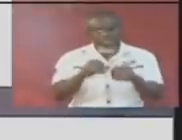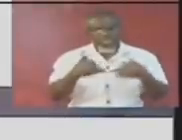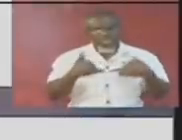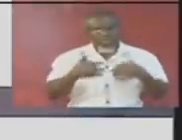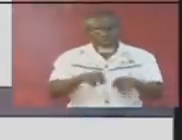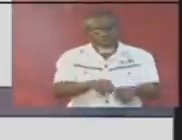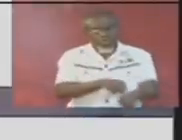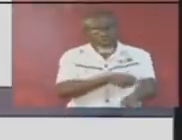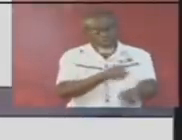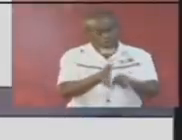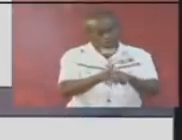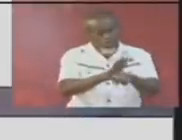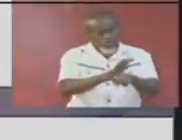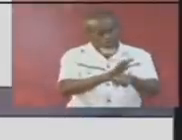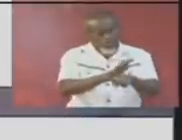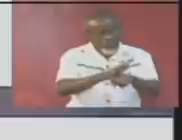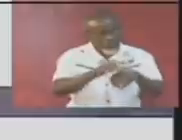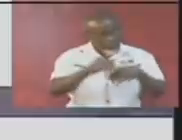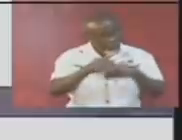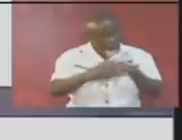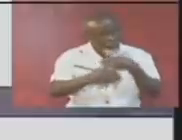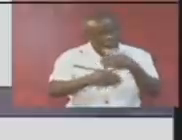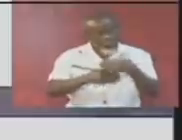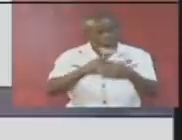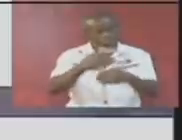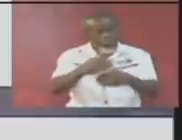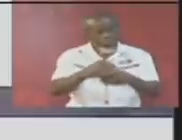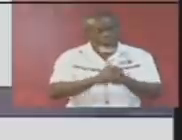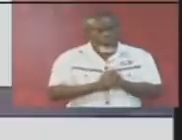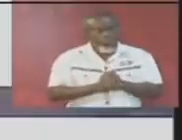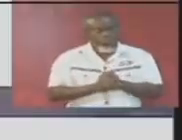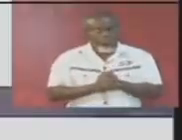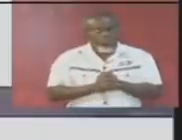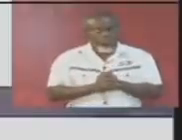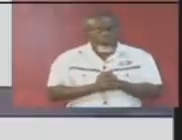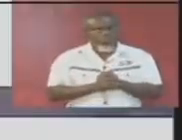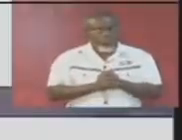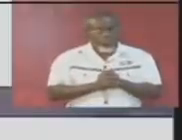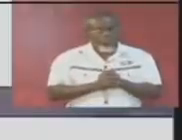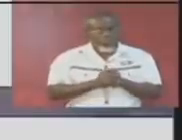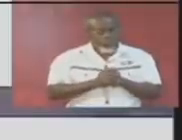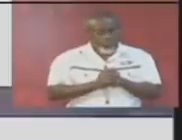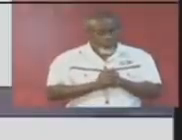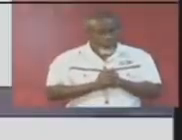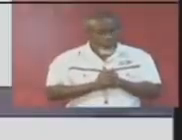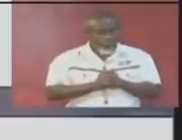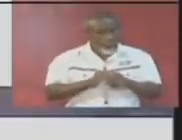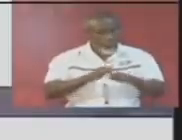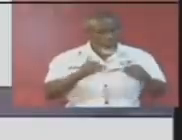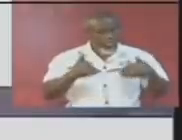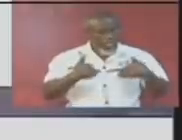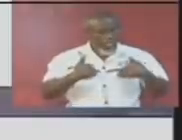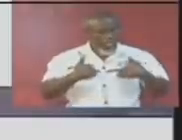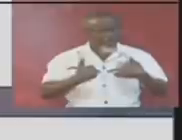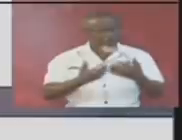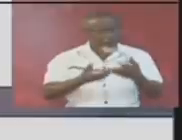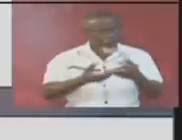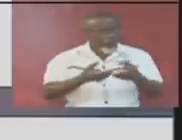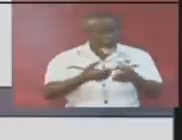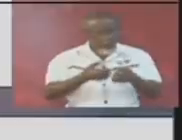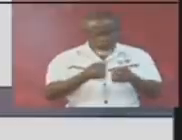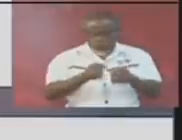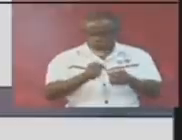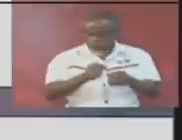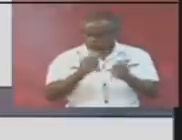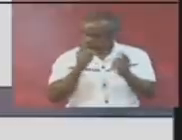is a respiratory condition and that it can be exacerbated by COVID, but there's no concrete data to suggest why.